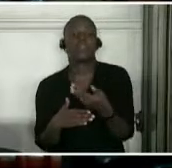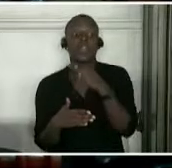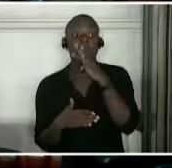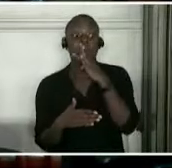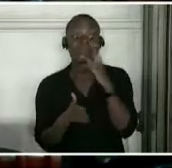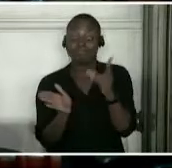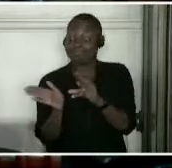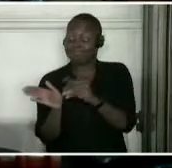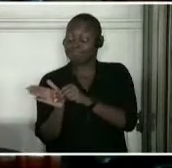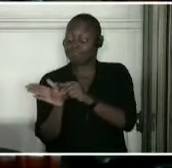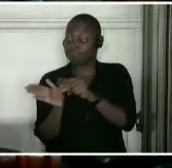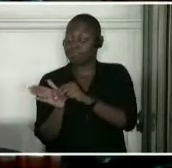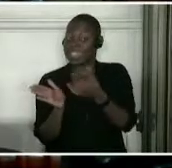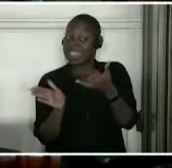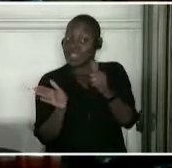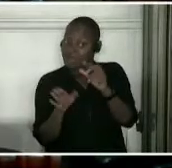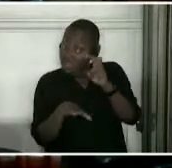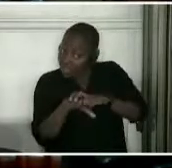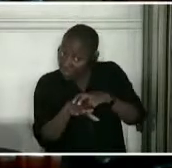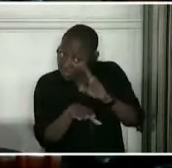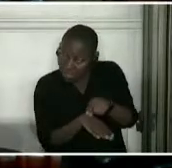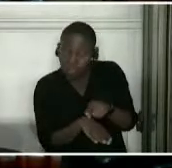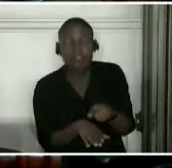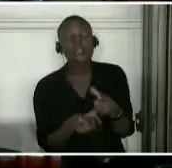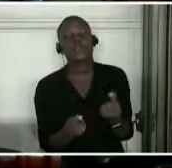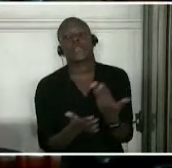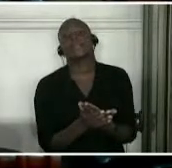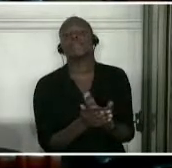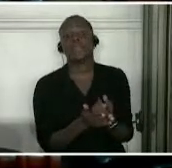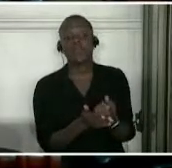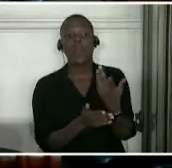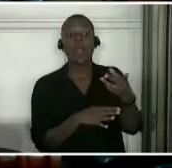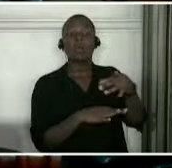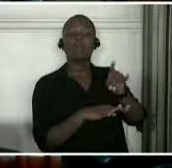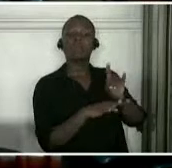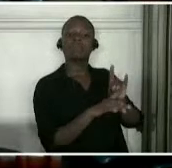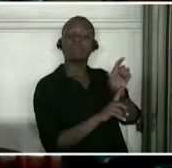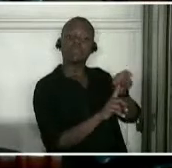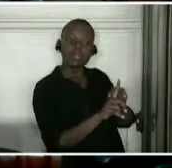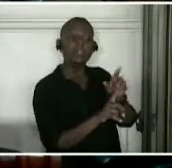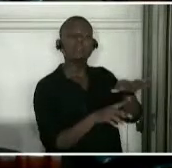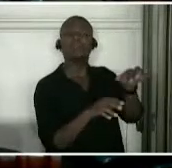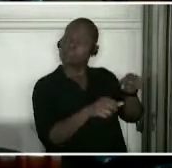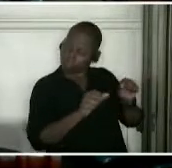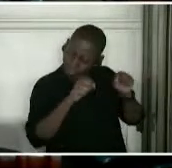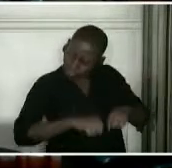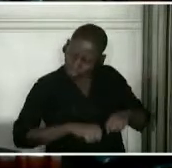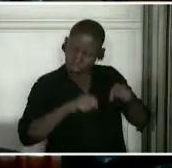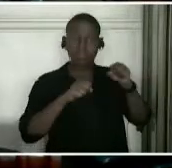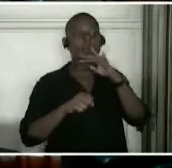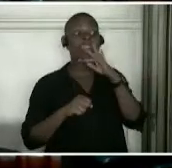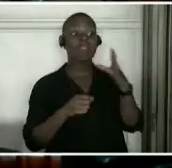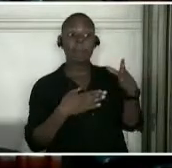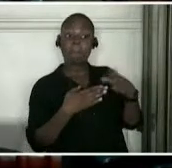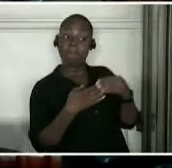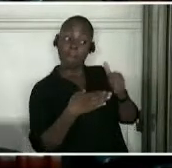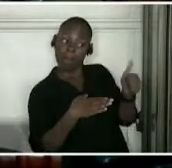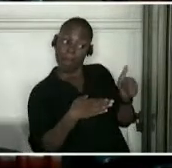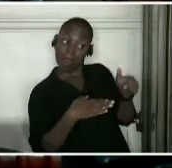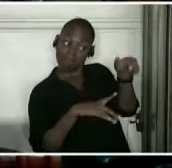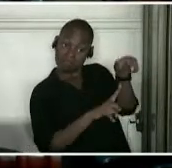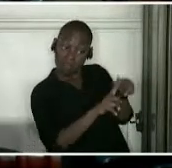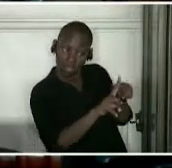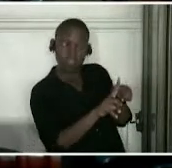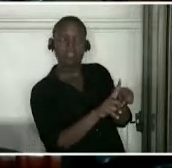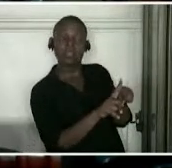the need arise, the presiding officer will allow a fellow party member to read out the speech on behalf of a member